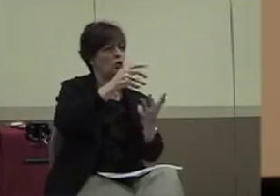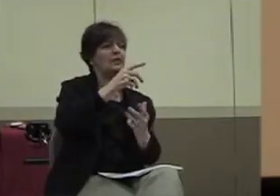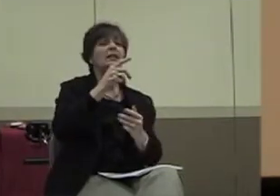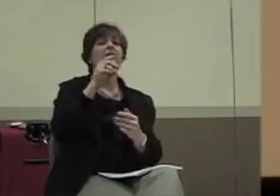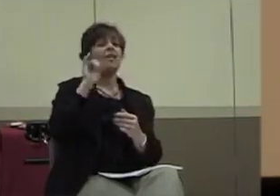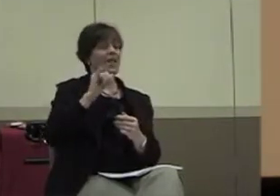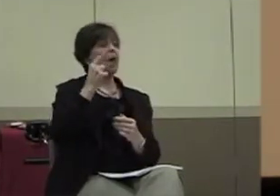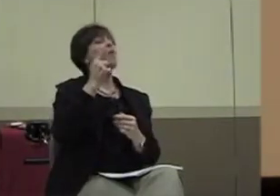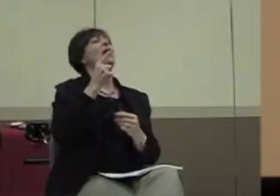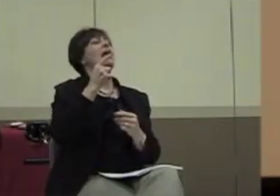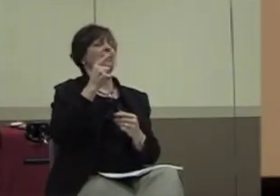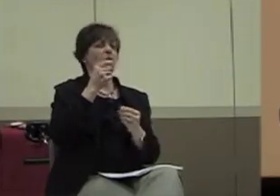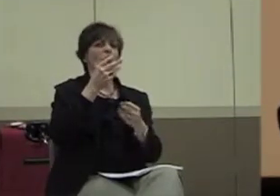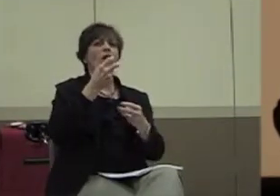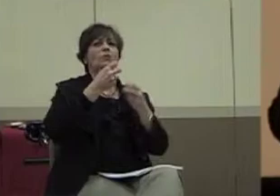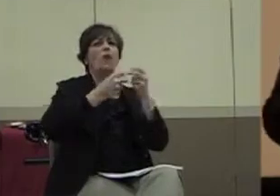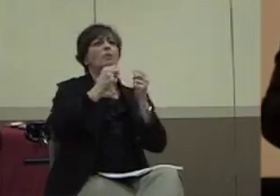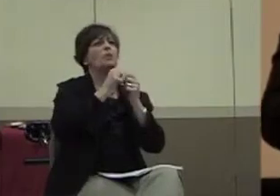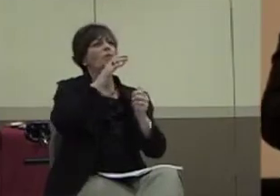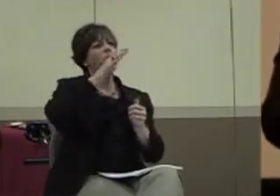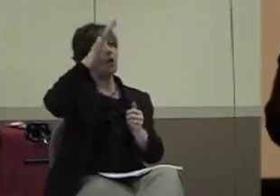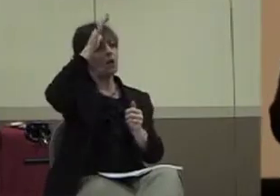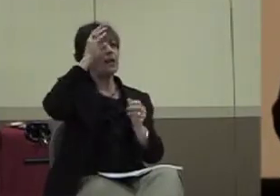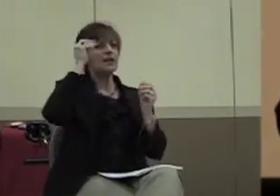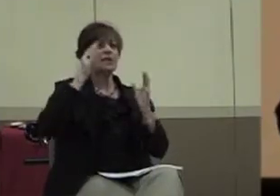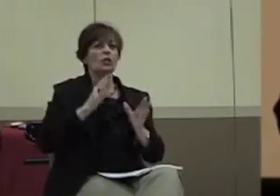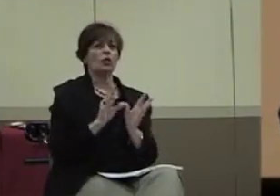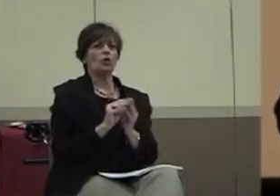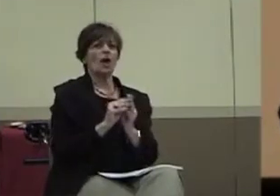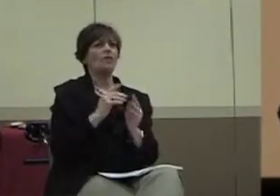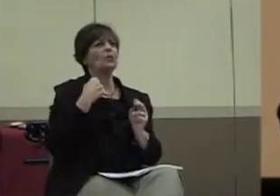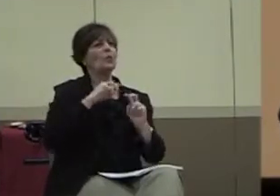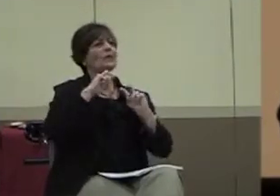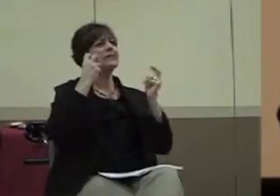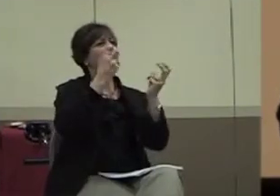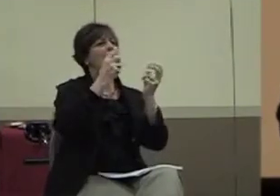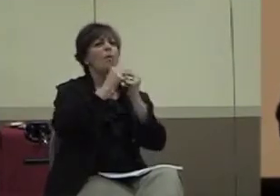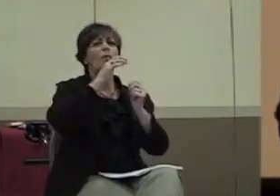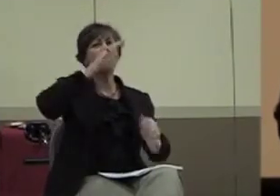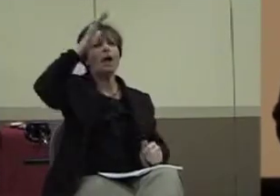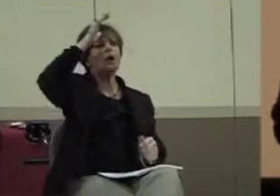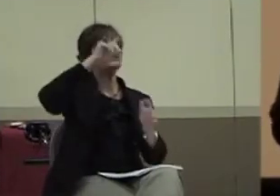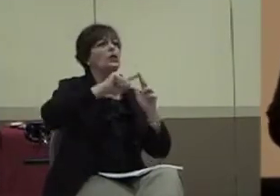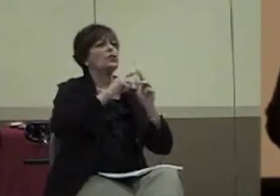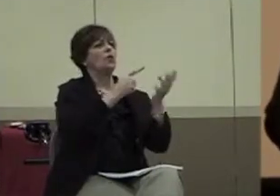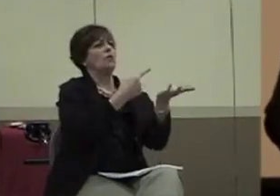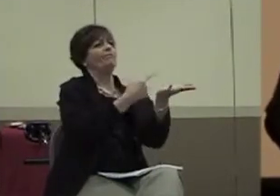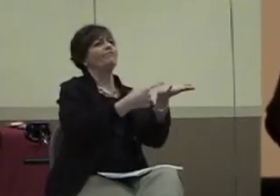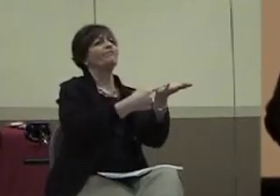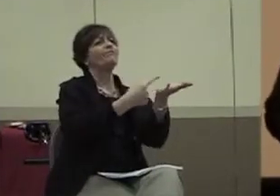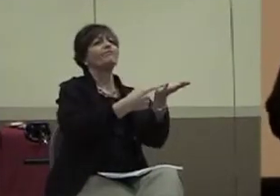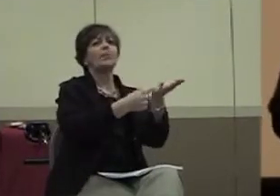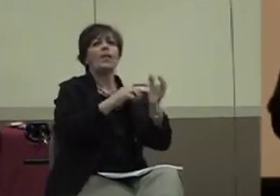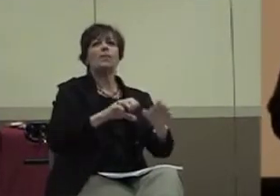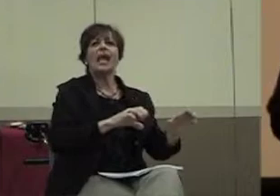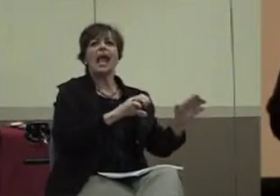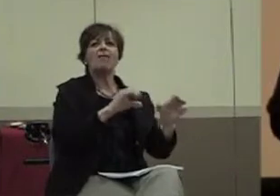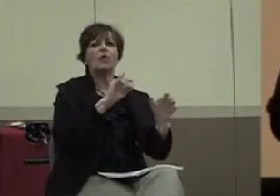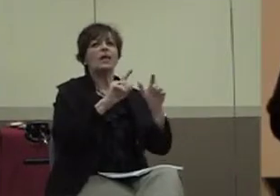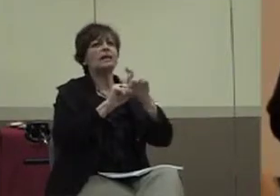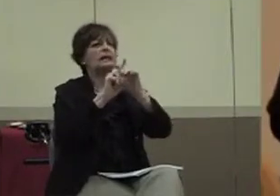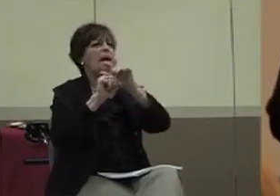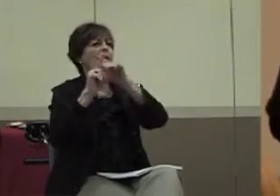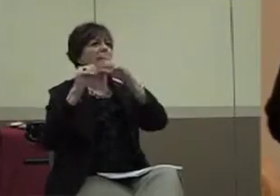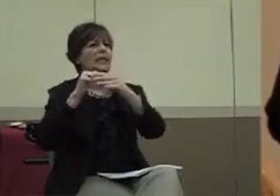that gets us into trouble with parent-teacher conferences. When we sit down at the table with parents and we start talking about behavior that's happening